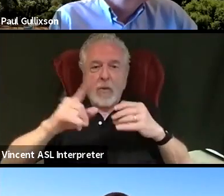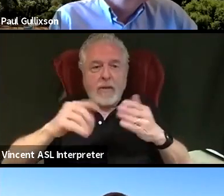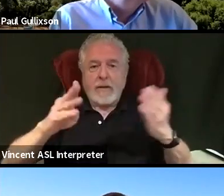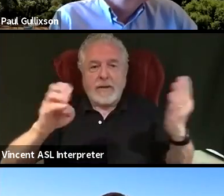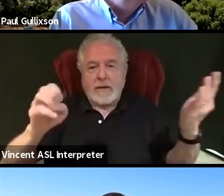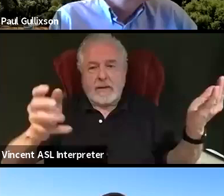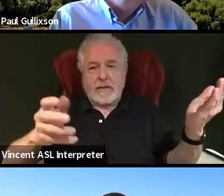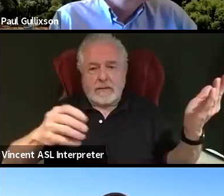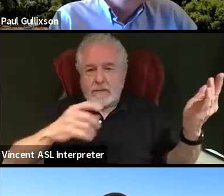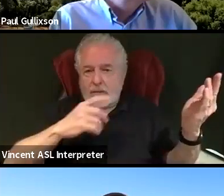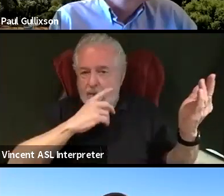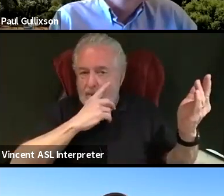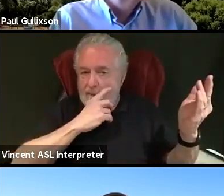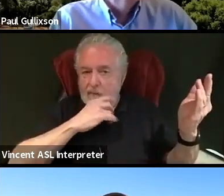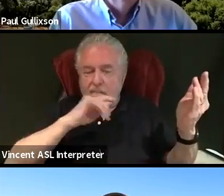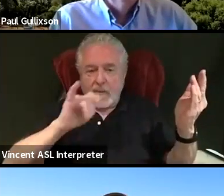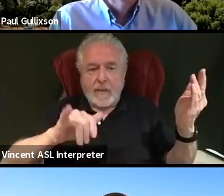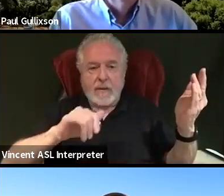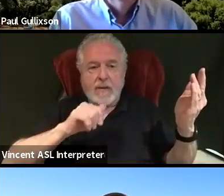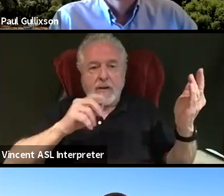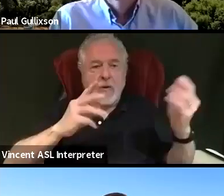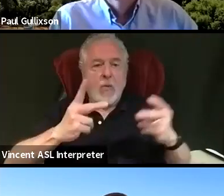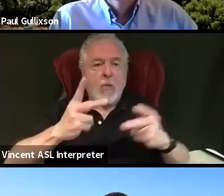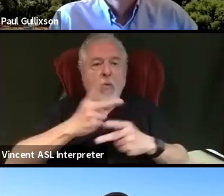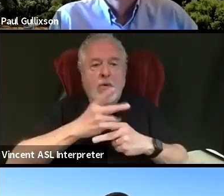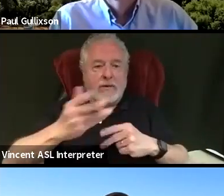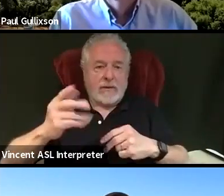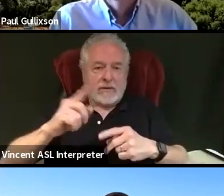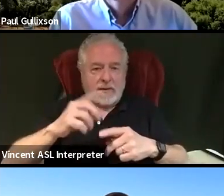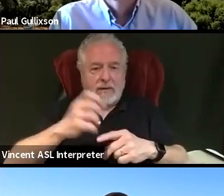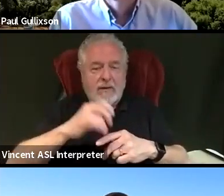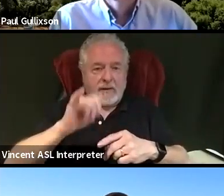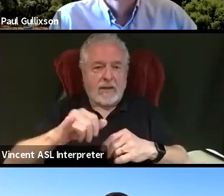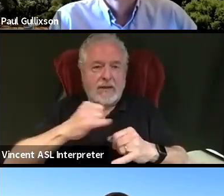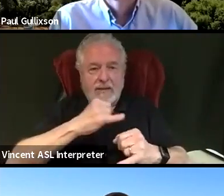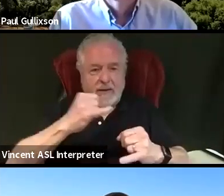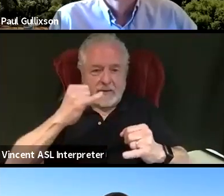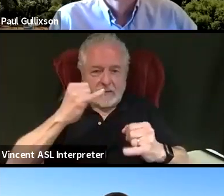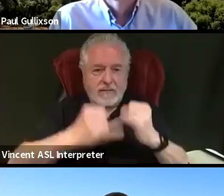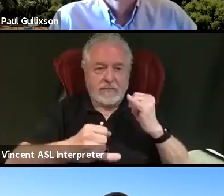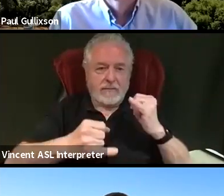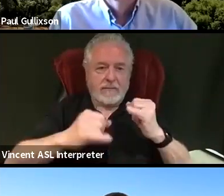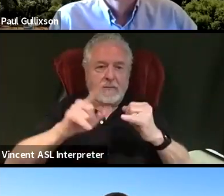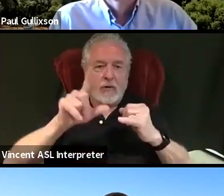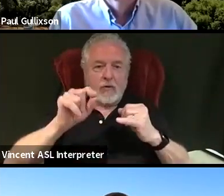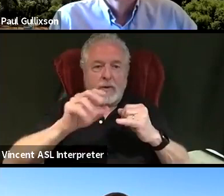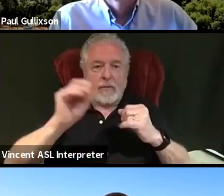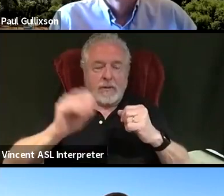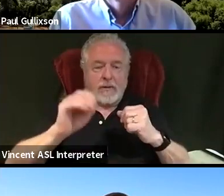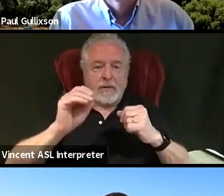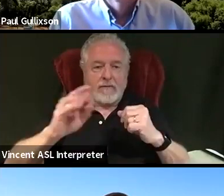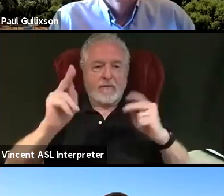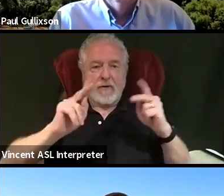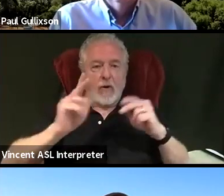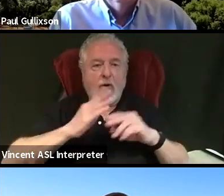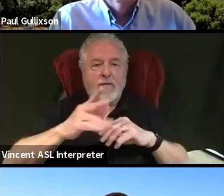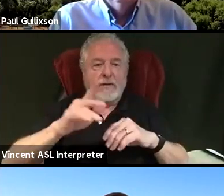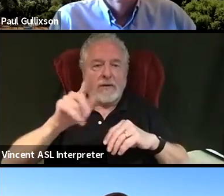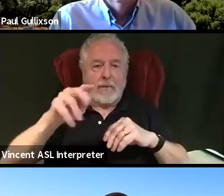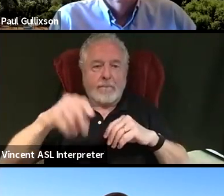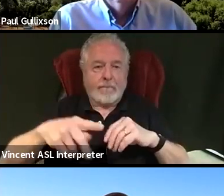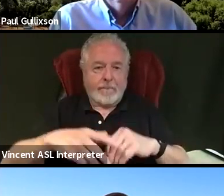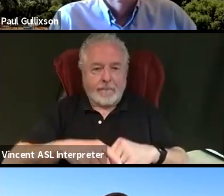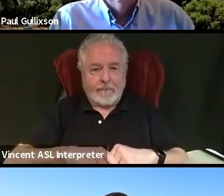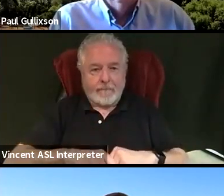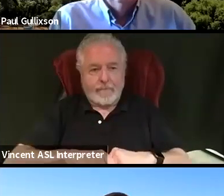be, that's not the worst thing to get that last 20% of folks over the top.